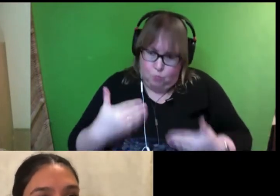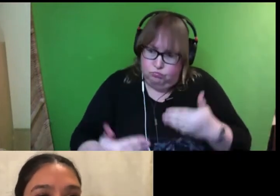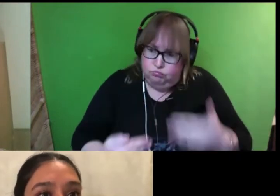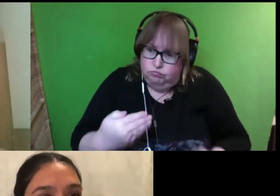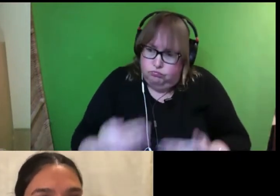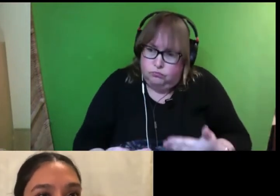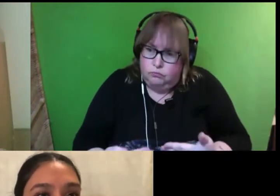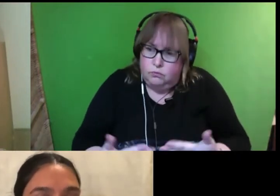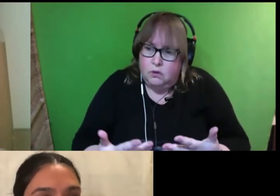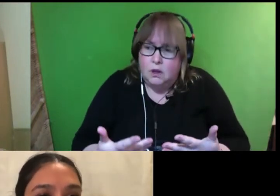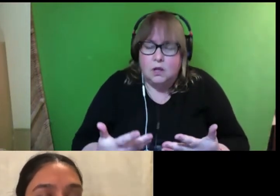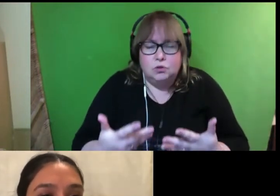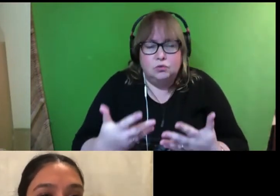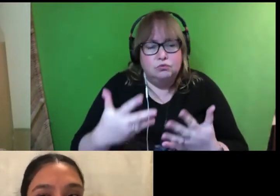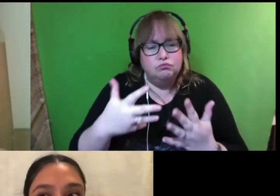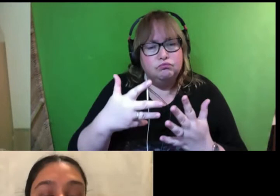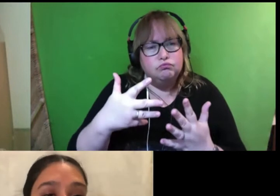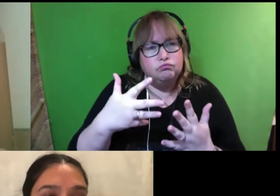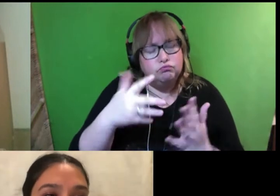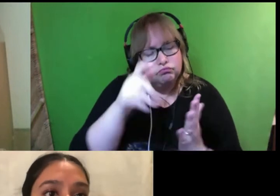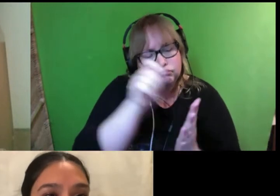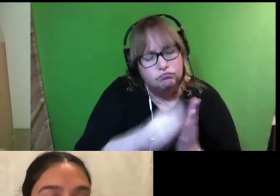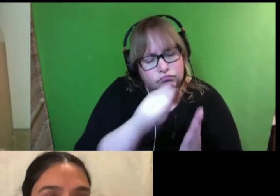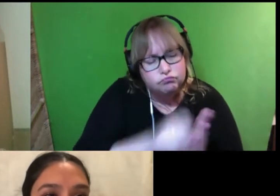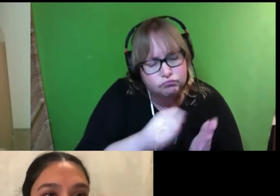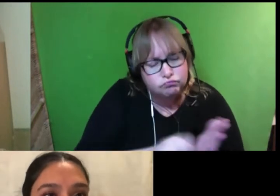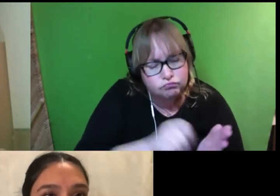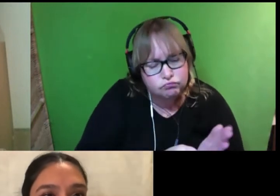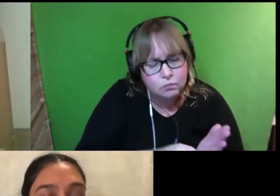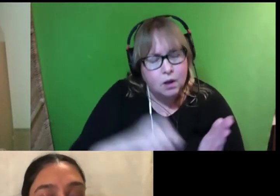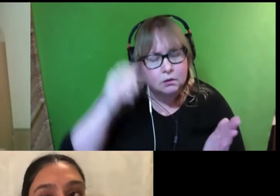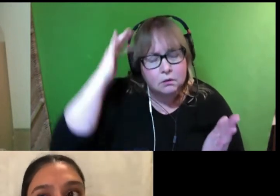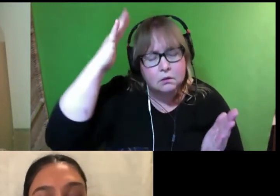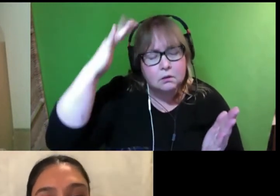inscription and scripture in itself, something that is made as I make it.